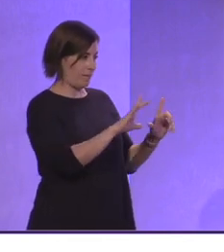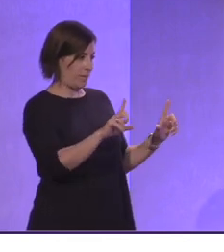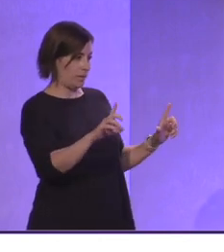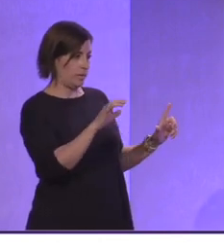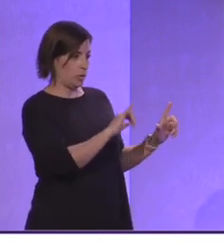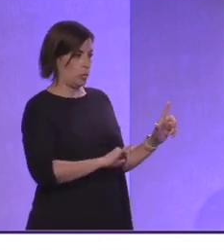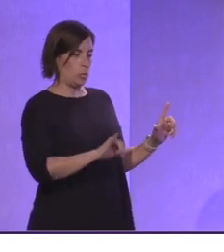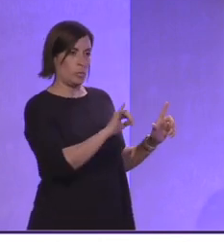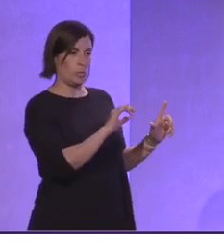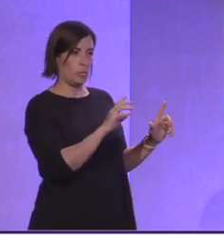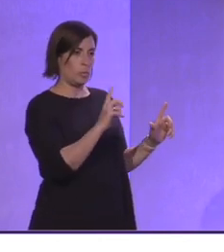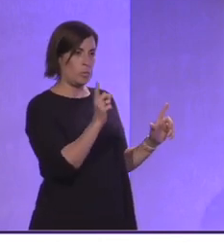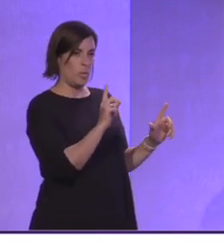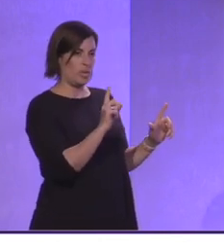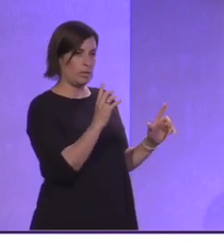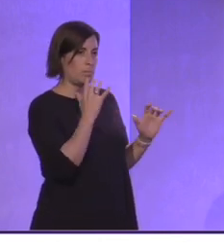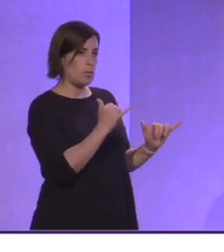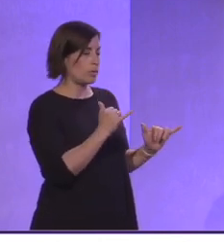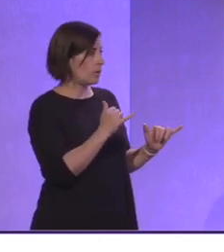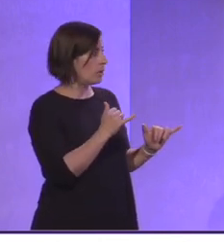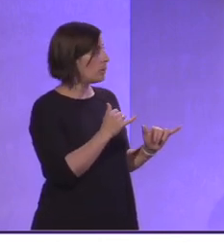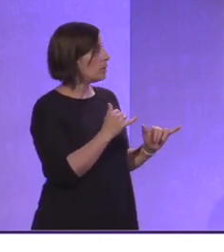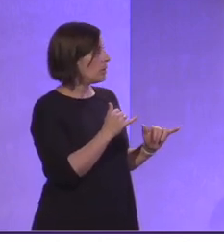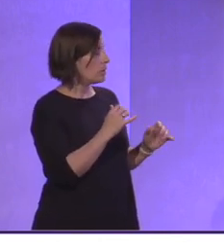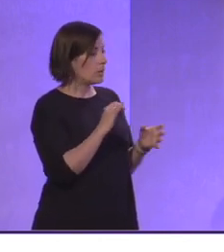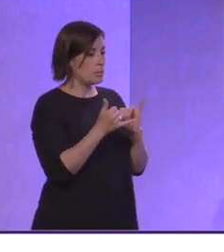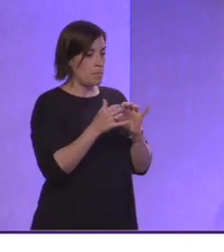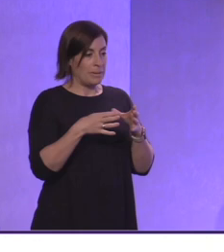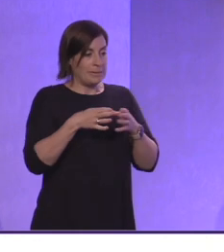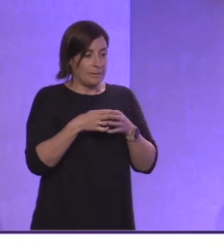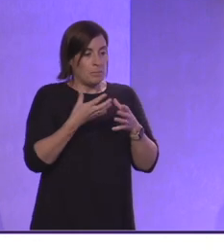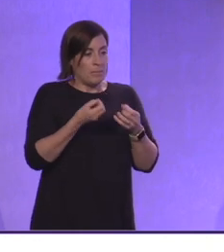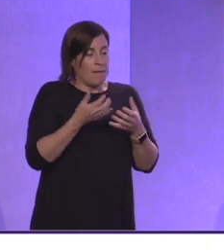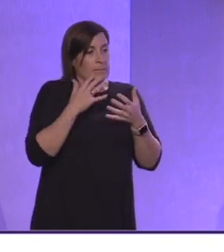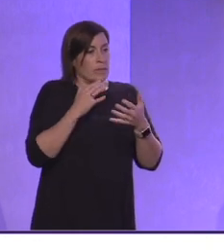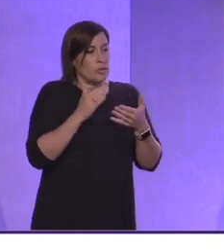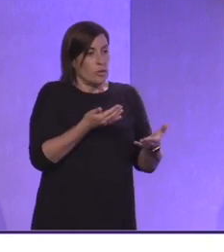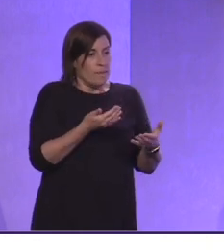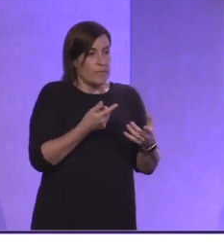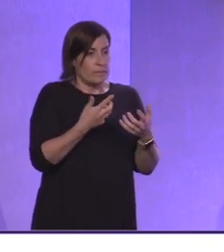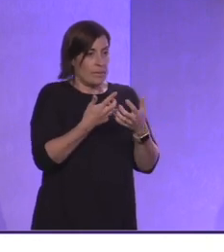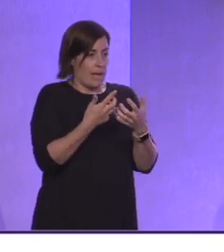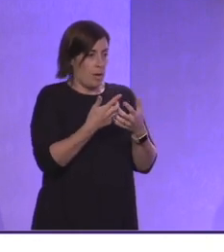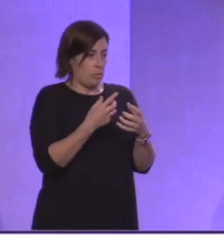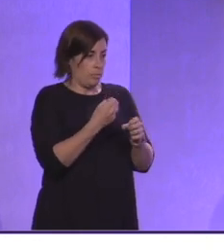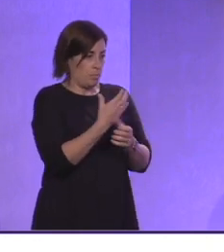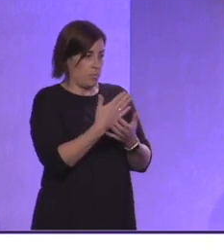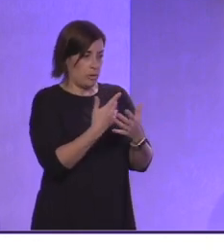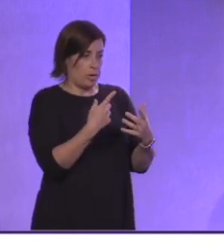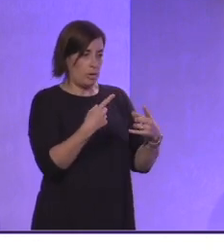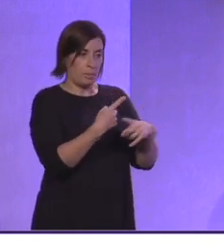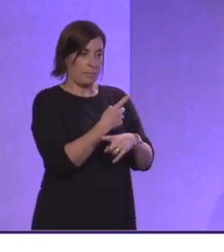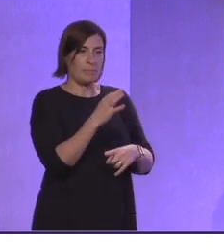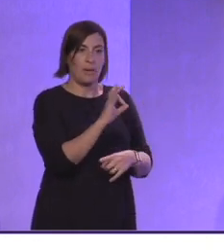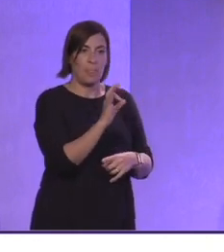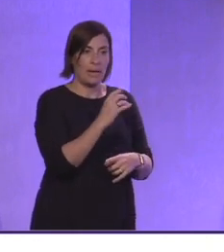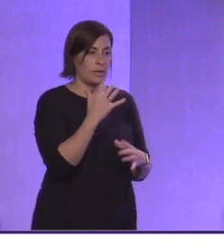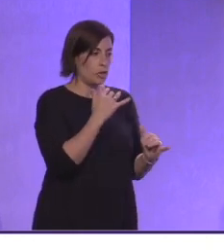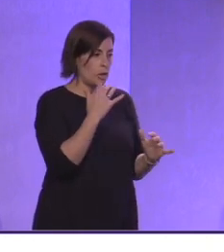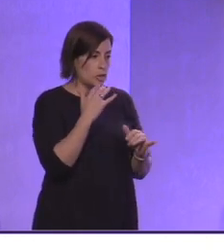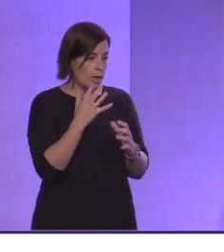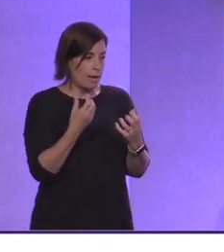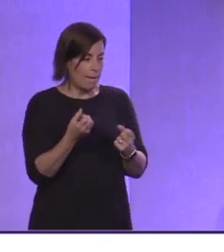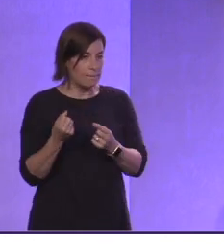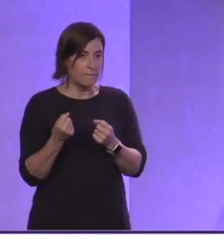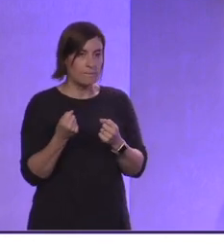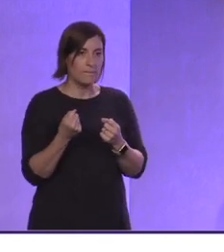what criteria my team uses to monitor our systems and services. And how do I make sure I don't miss out on any important checks that are